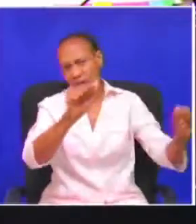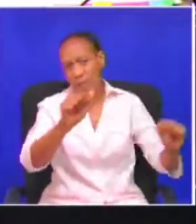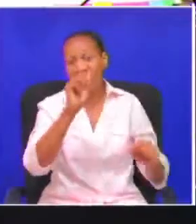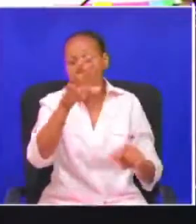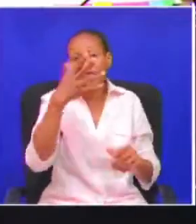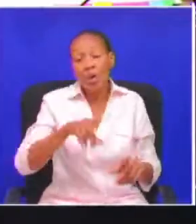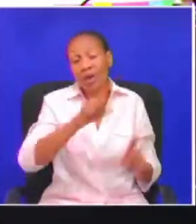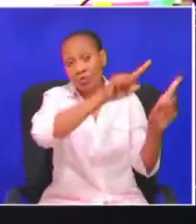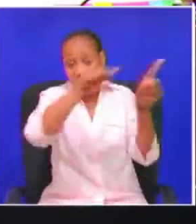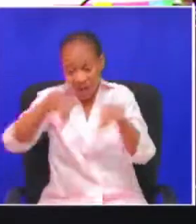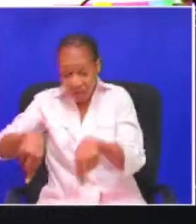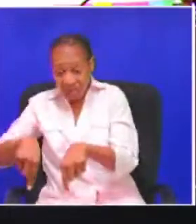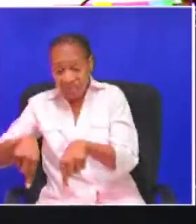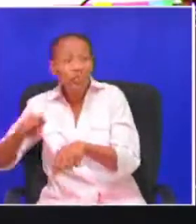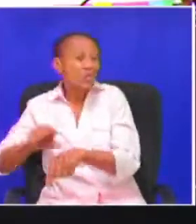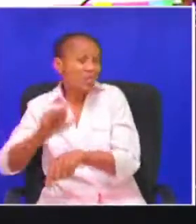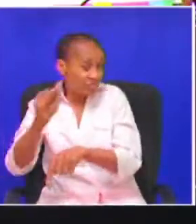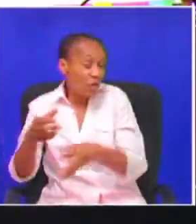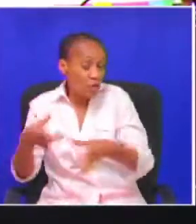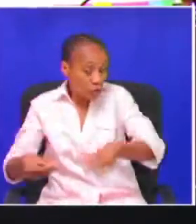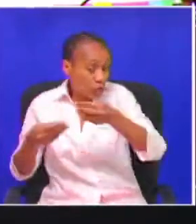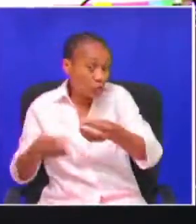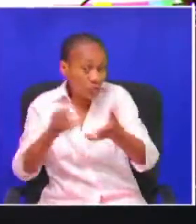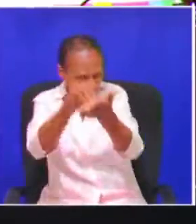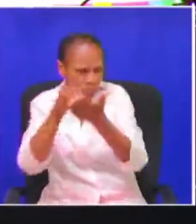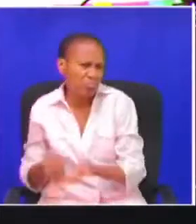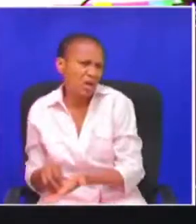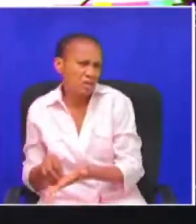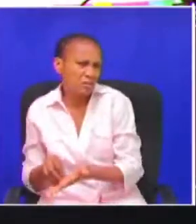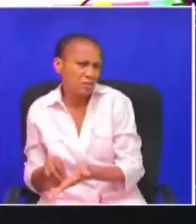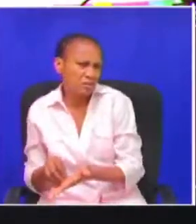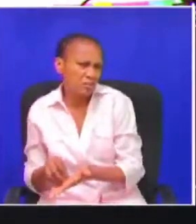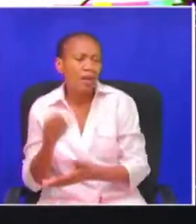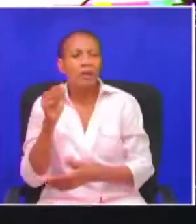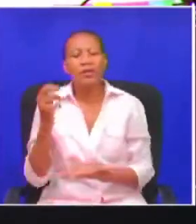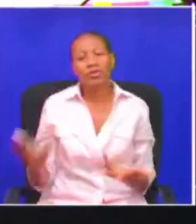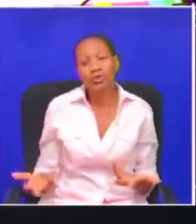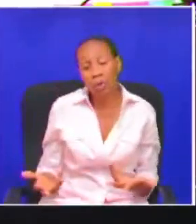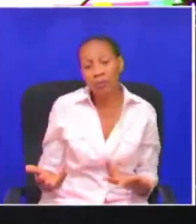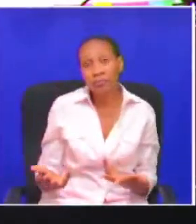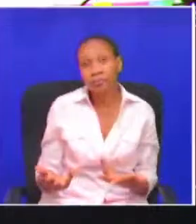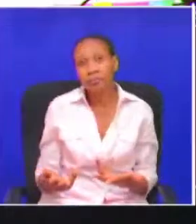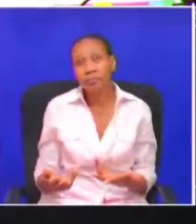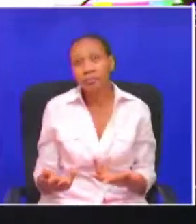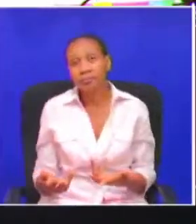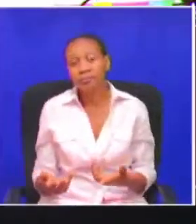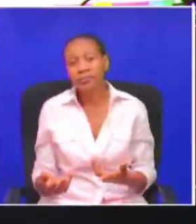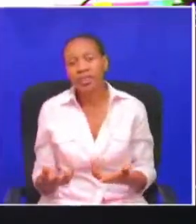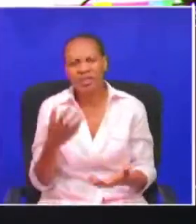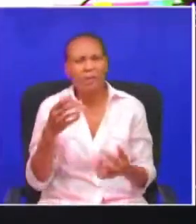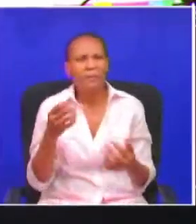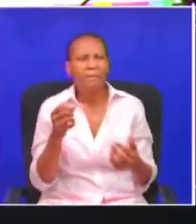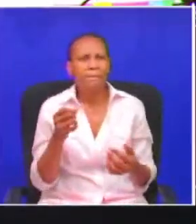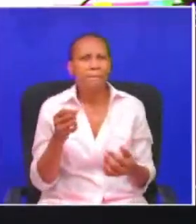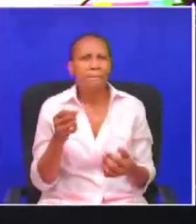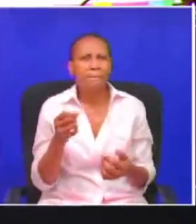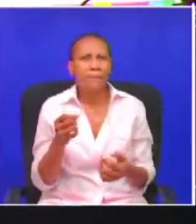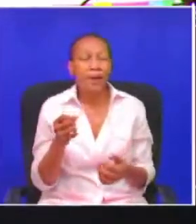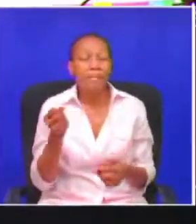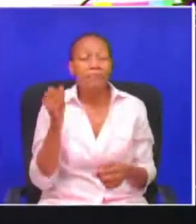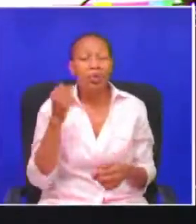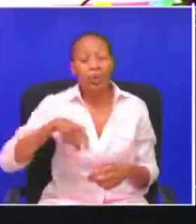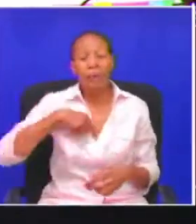basis. People must be able to, yes, move seamlessly throughout the region, but